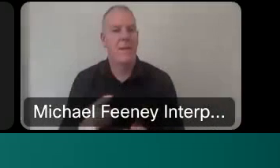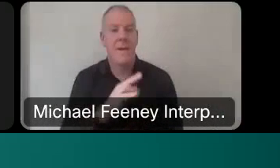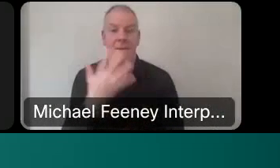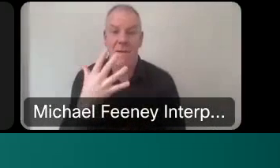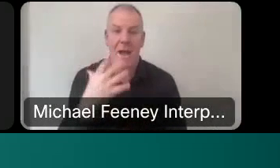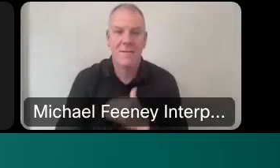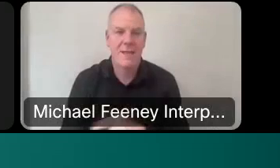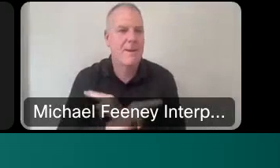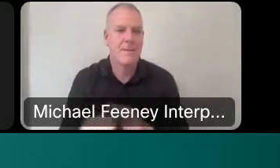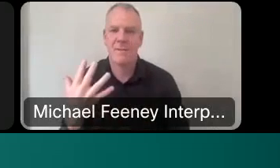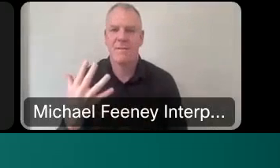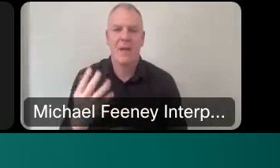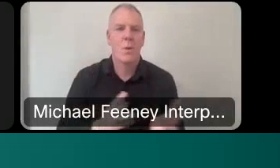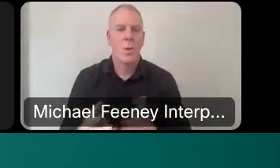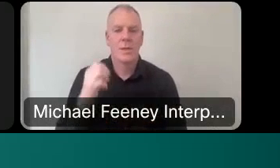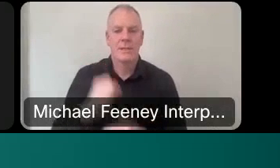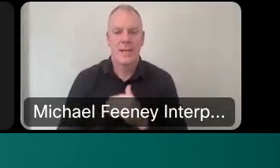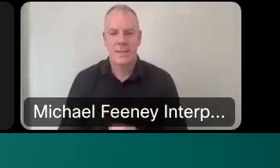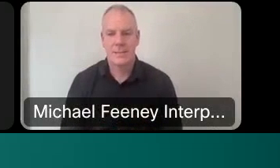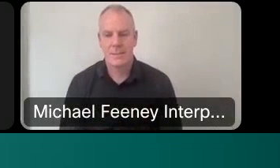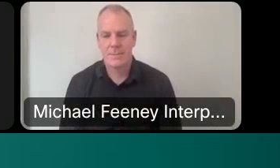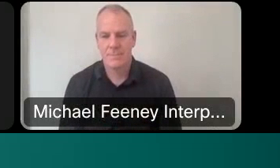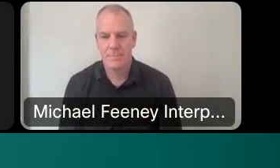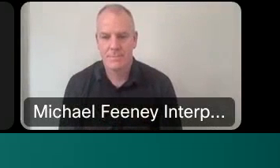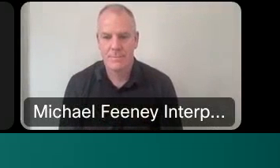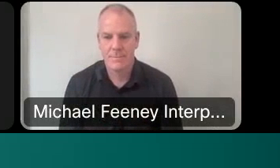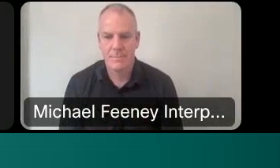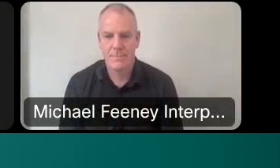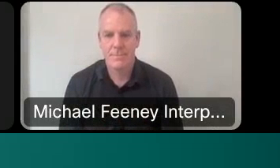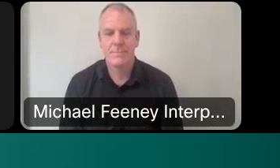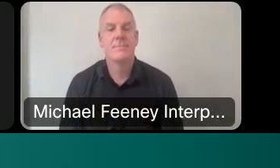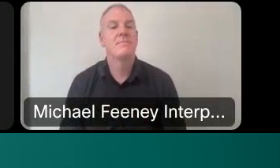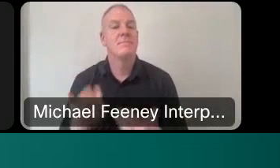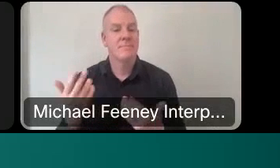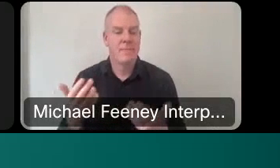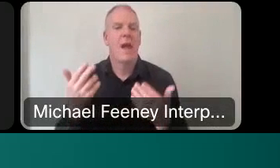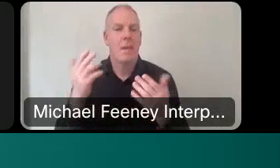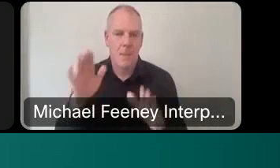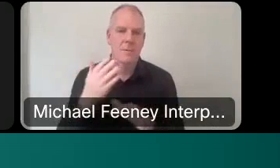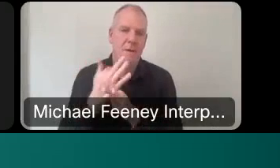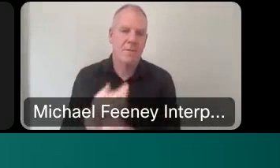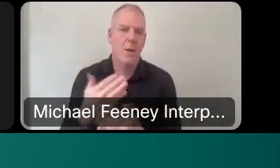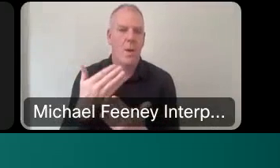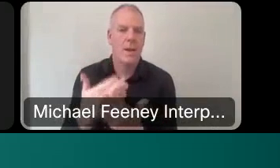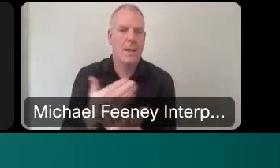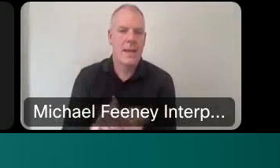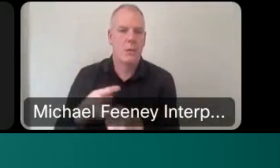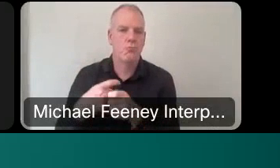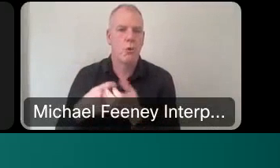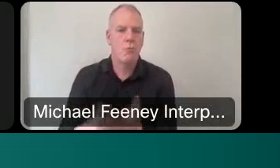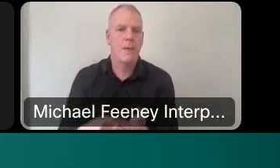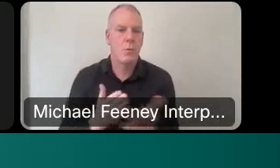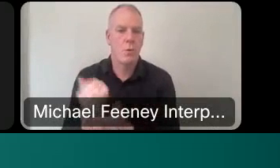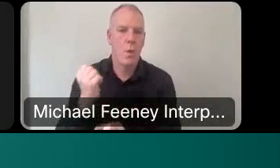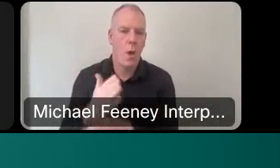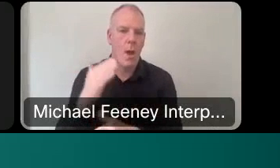days. And there also is the record-keeping legal requirements throughout all stages of the process. And again, for